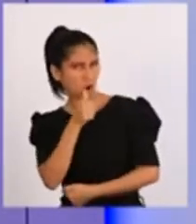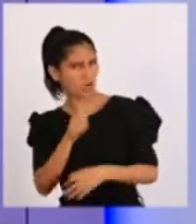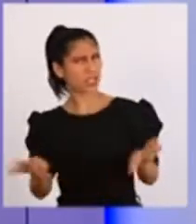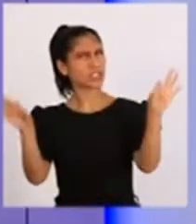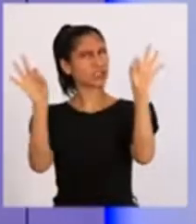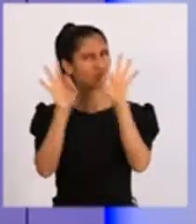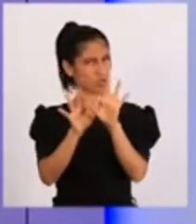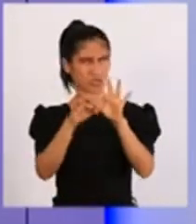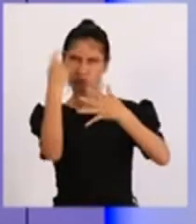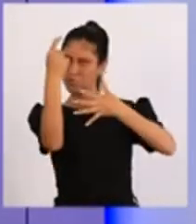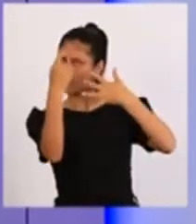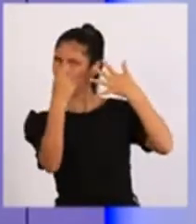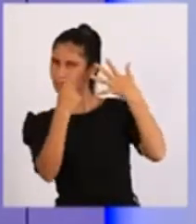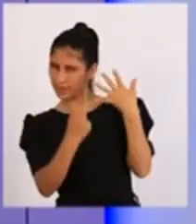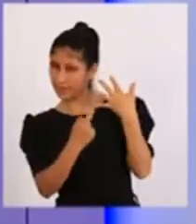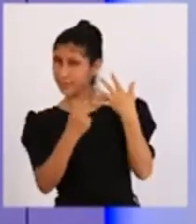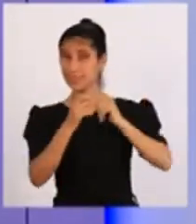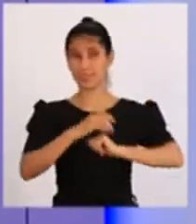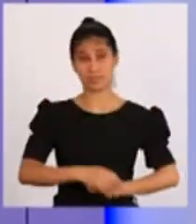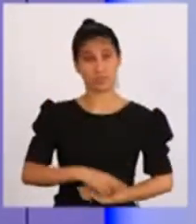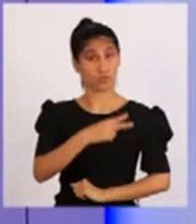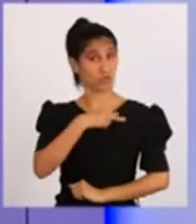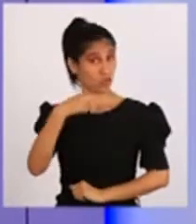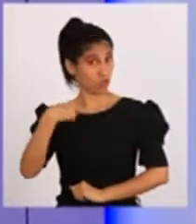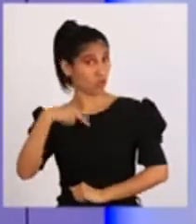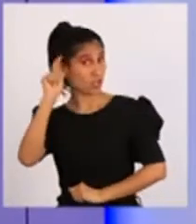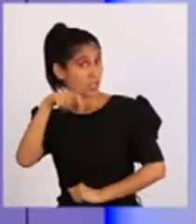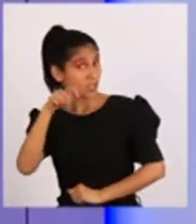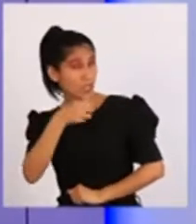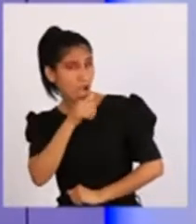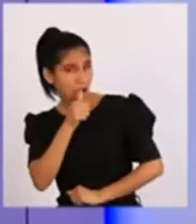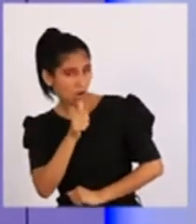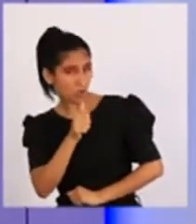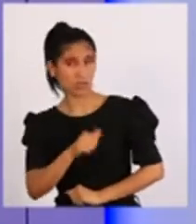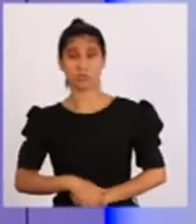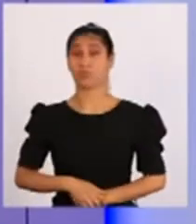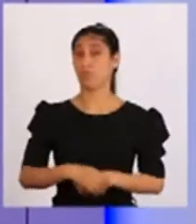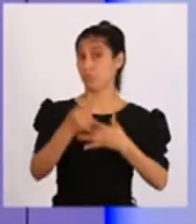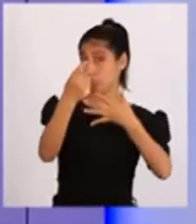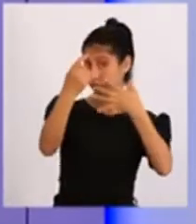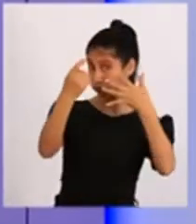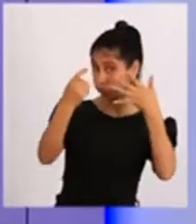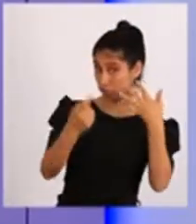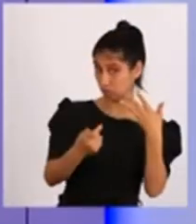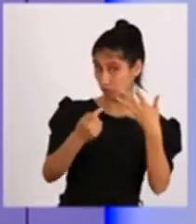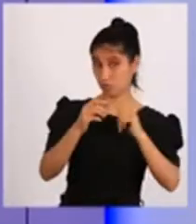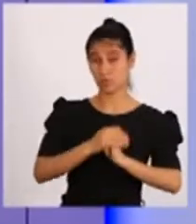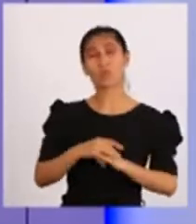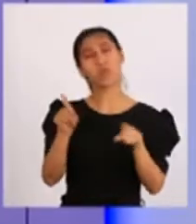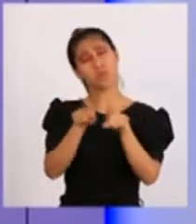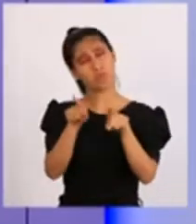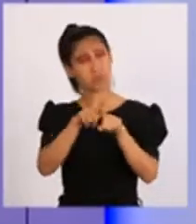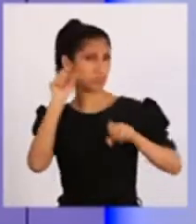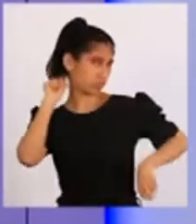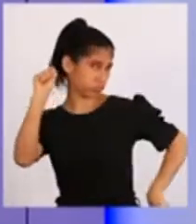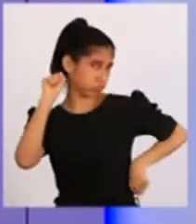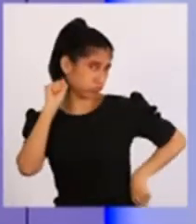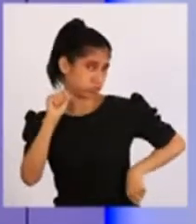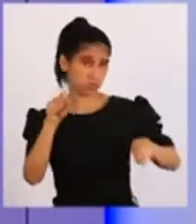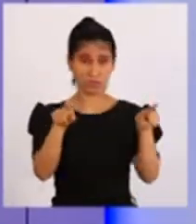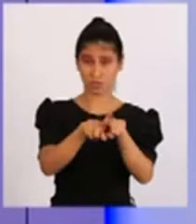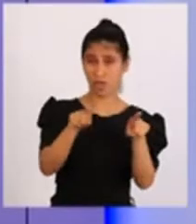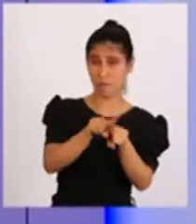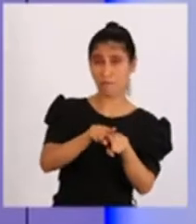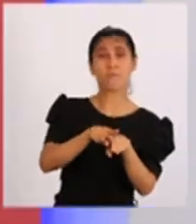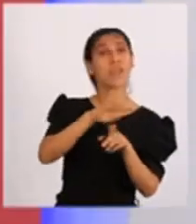for many things. We need it to drink, water the plants, cook, take a shower, and to feed